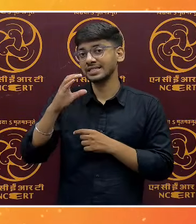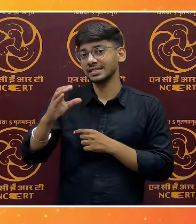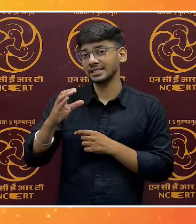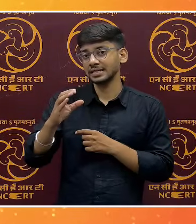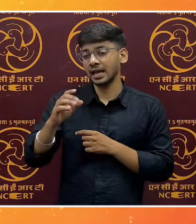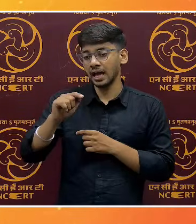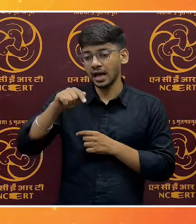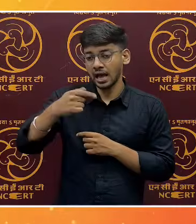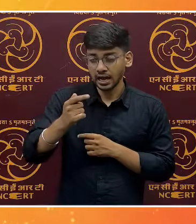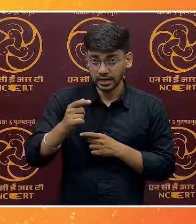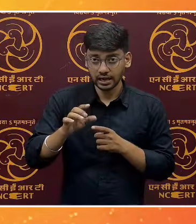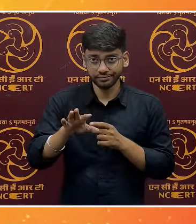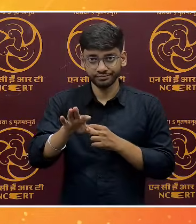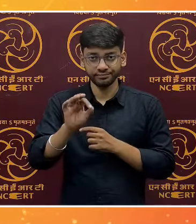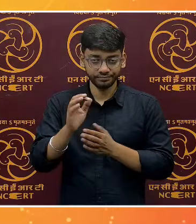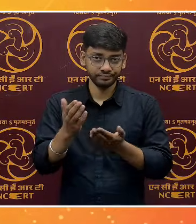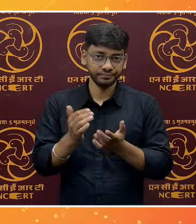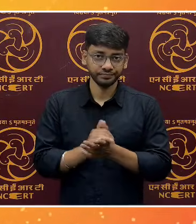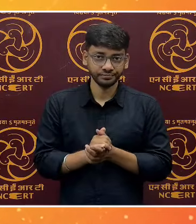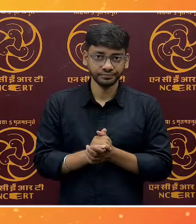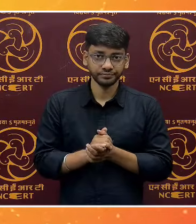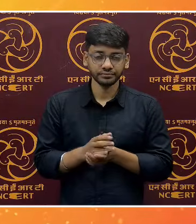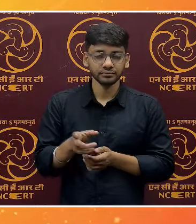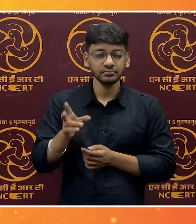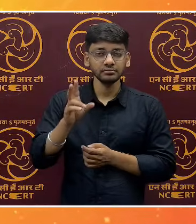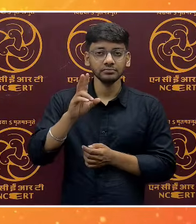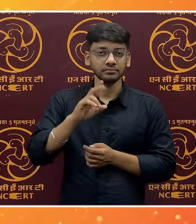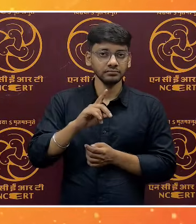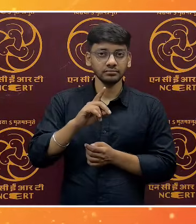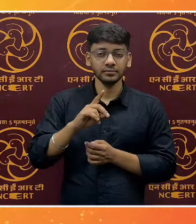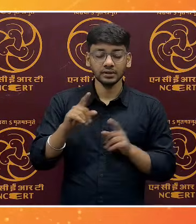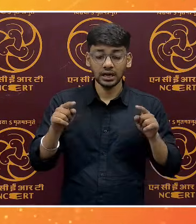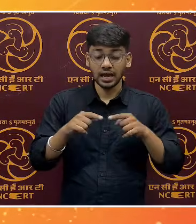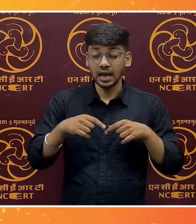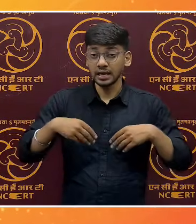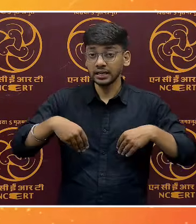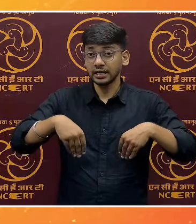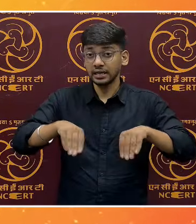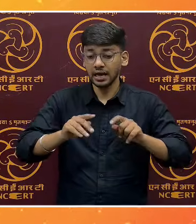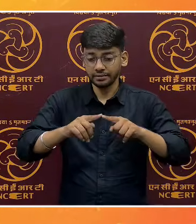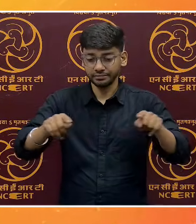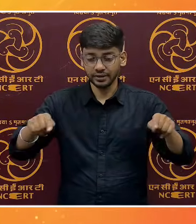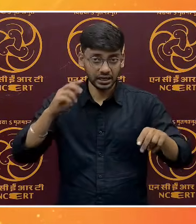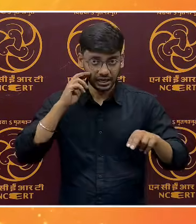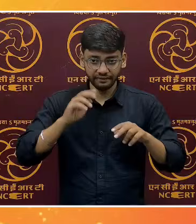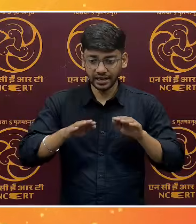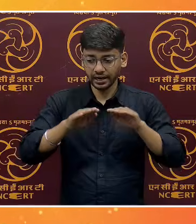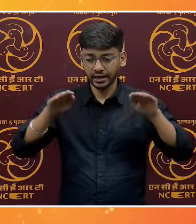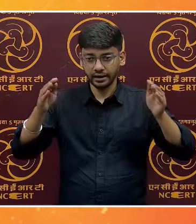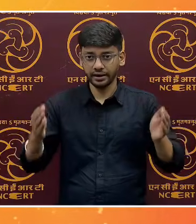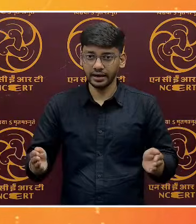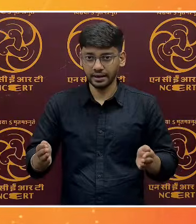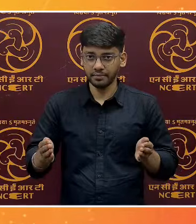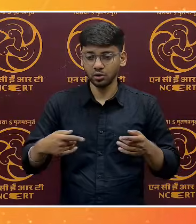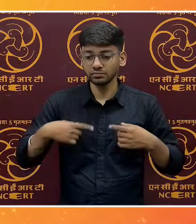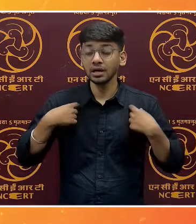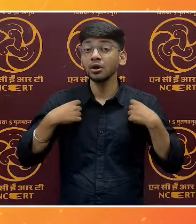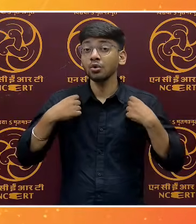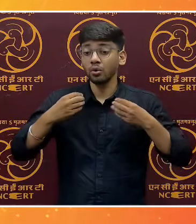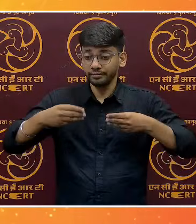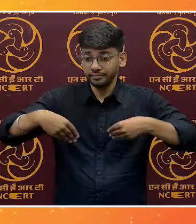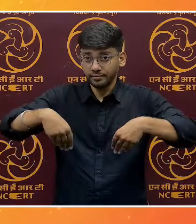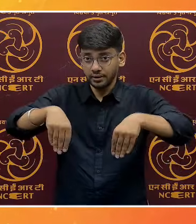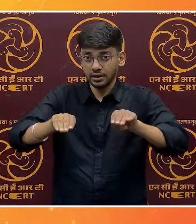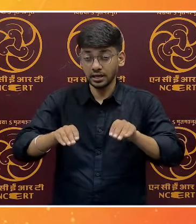to the next one. Again the tablecloth of size this 3 into 2